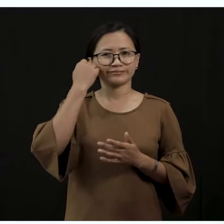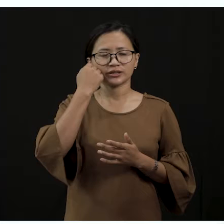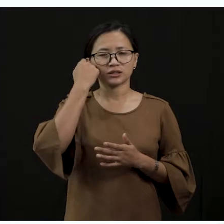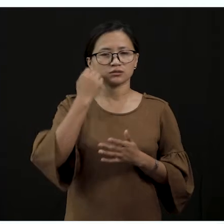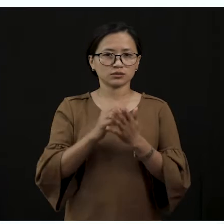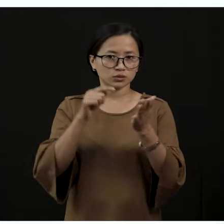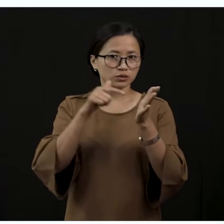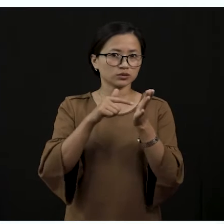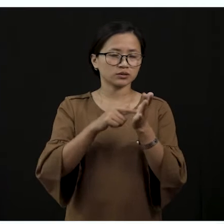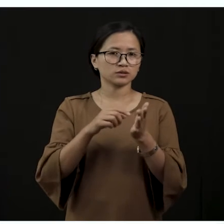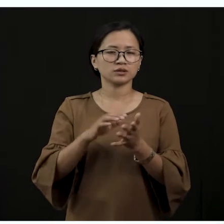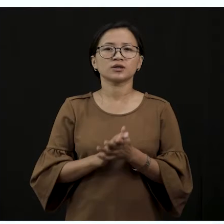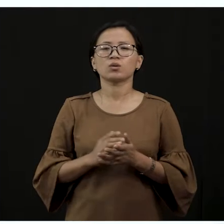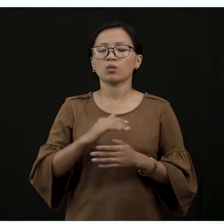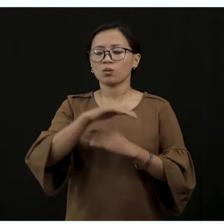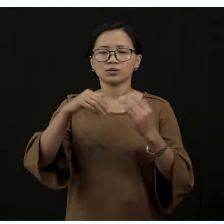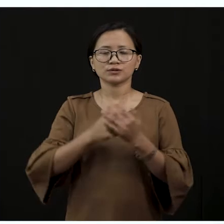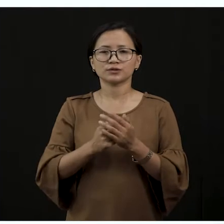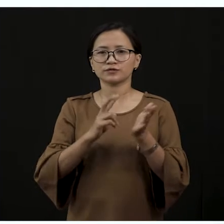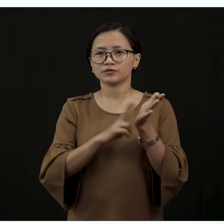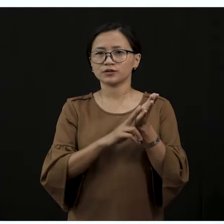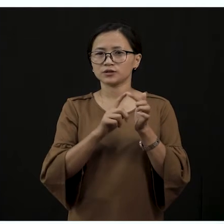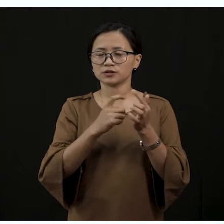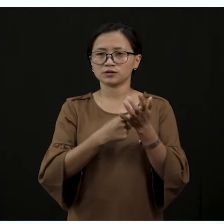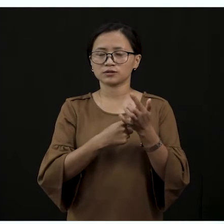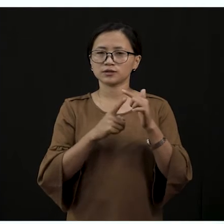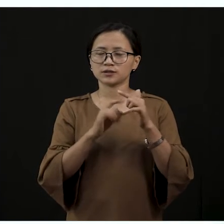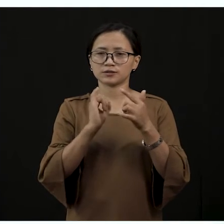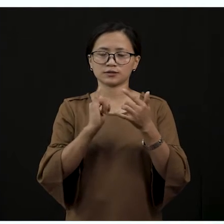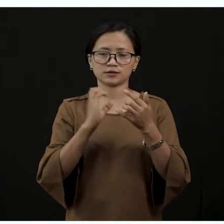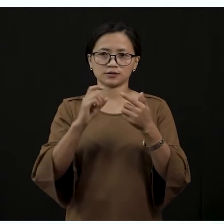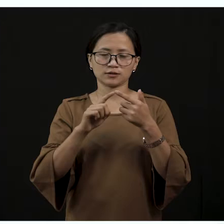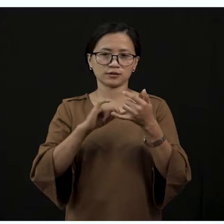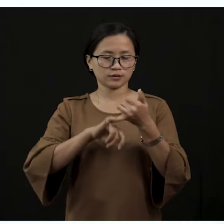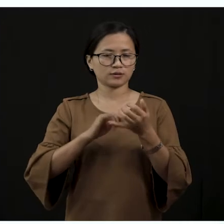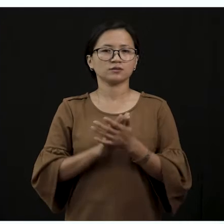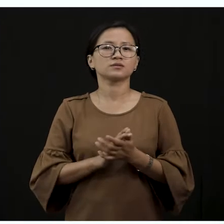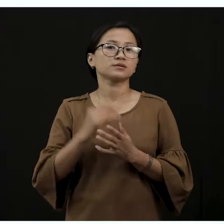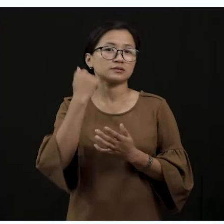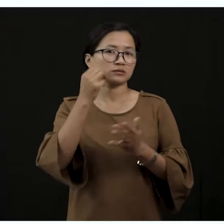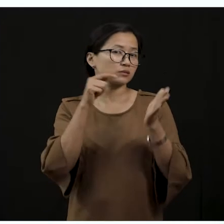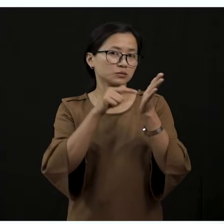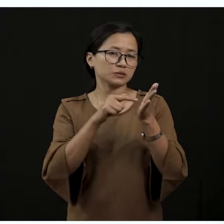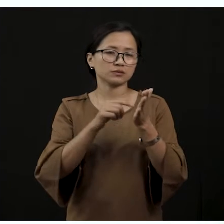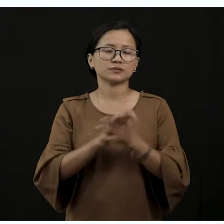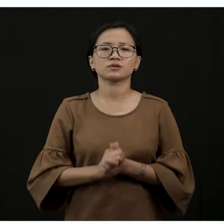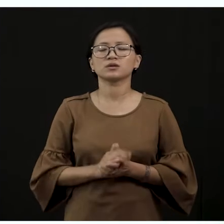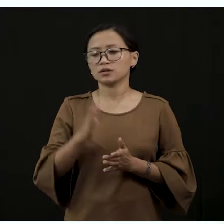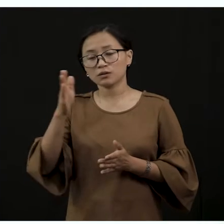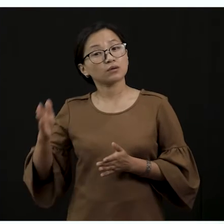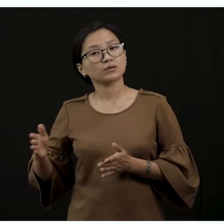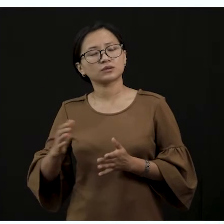dots indicates all the vertices, all corners. The yellow color dot indicates the